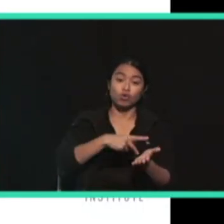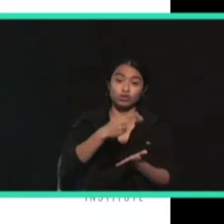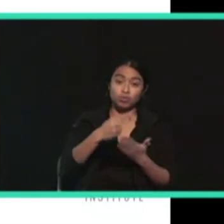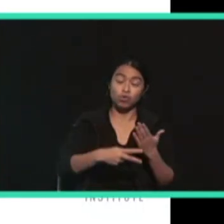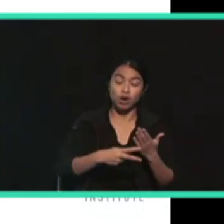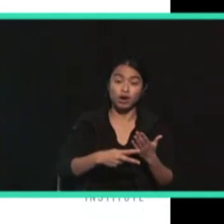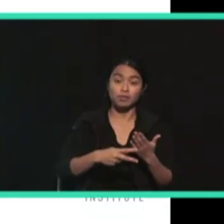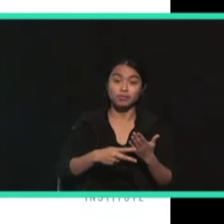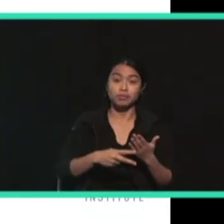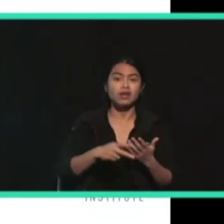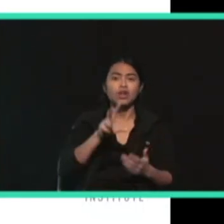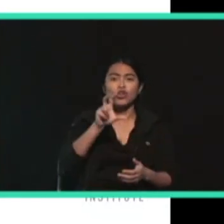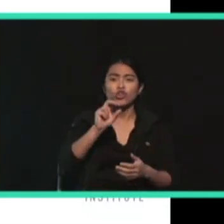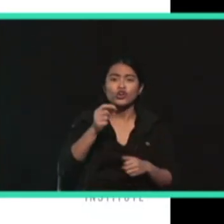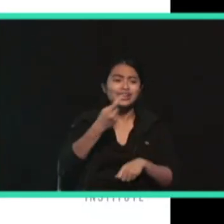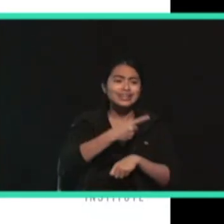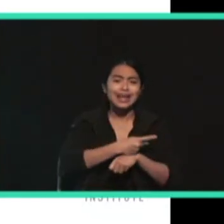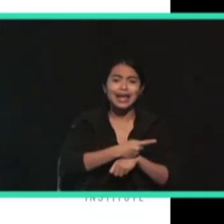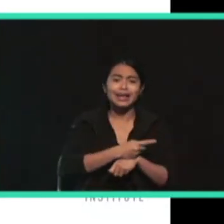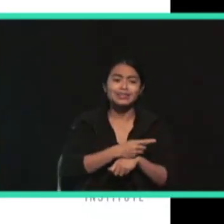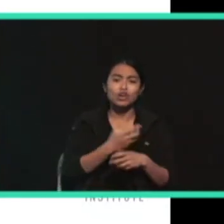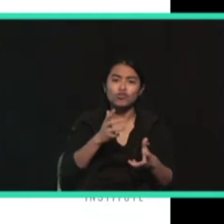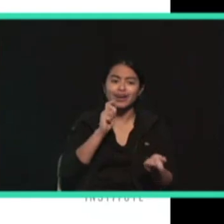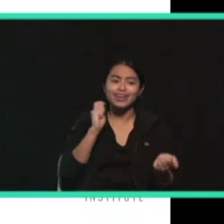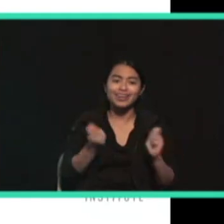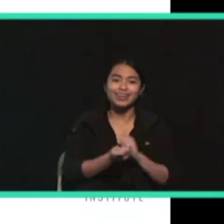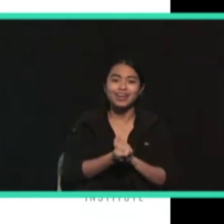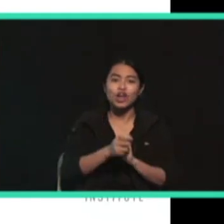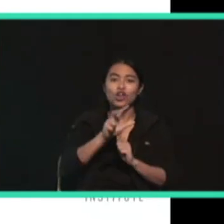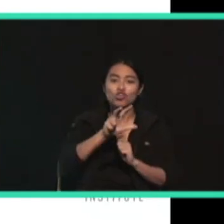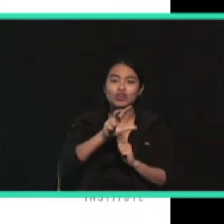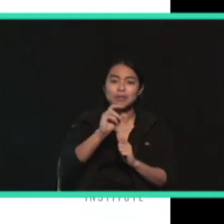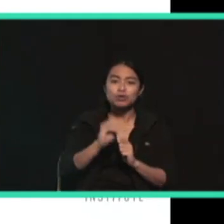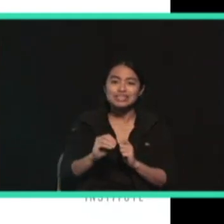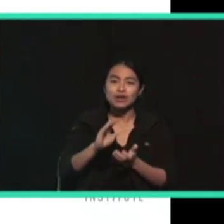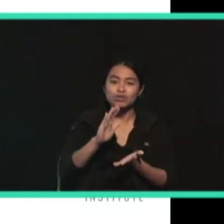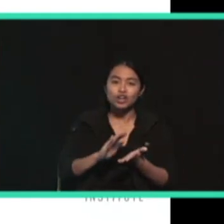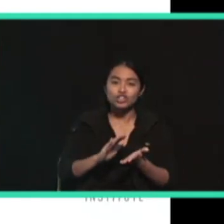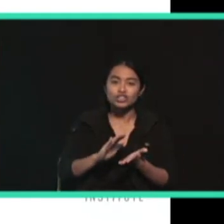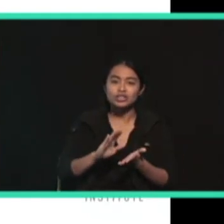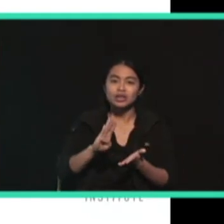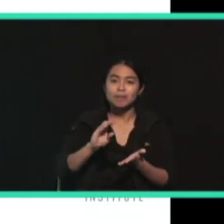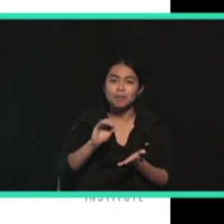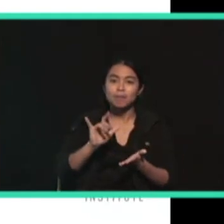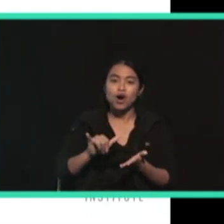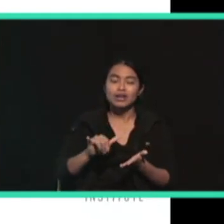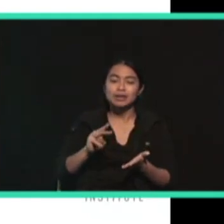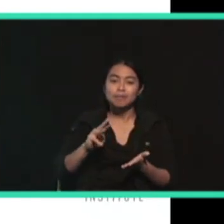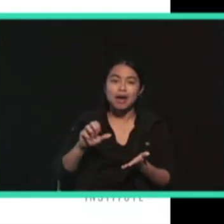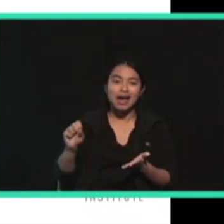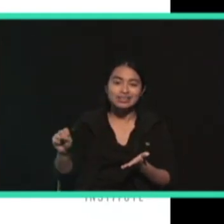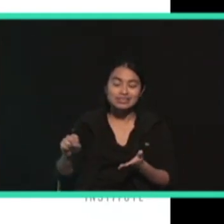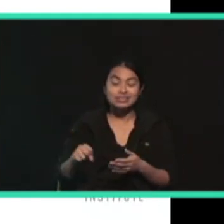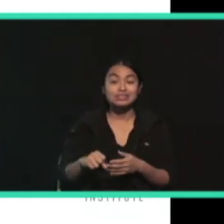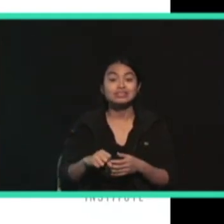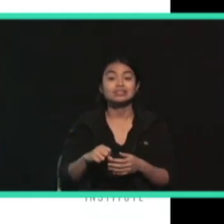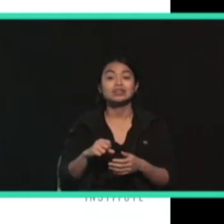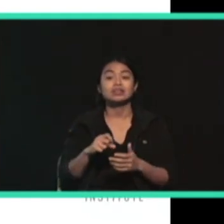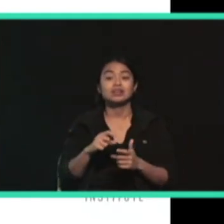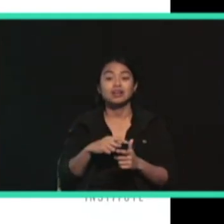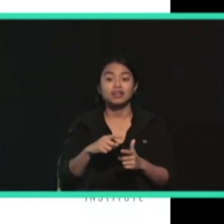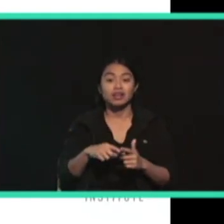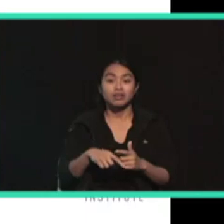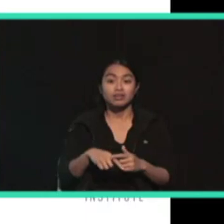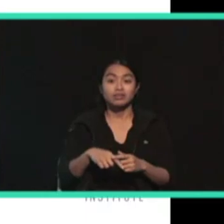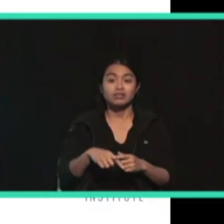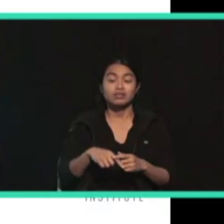in just 30 days. A 3% reduction in body mass, a nearly 20% reduction in